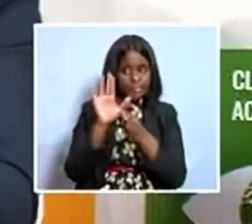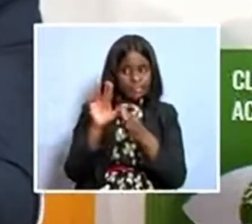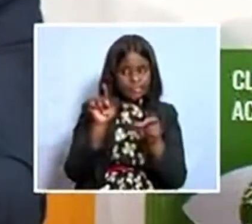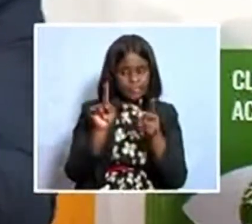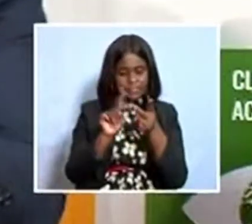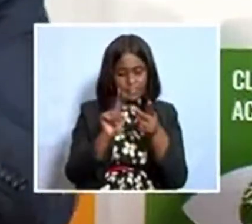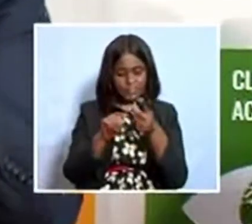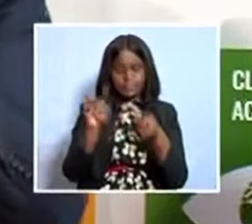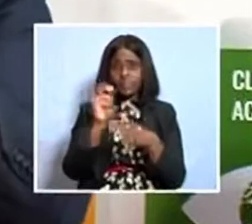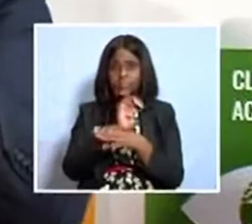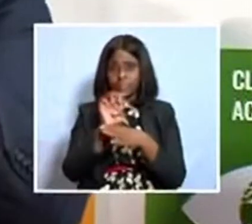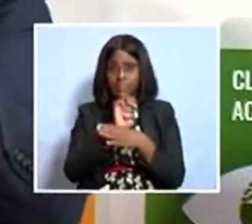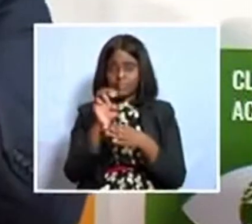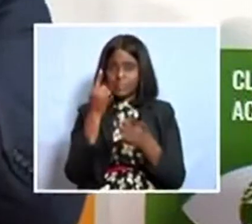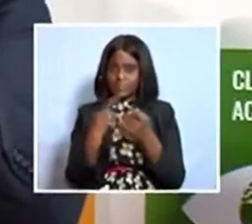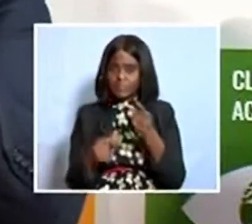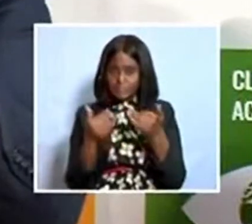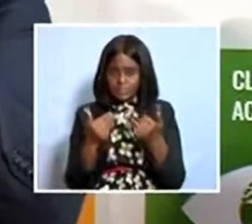entrepreneurship.